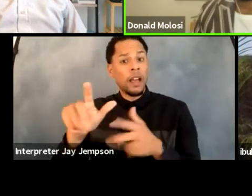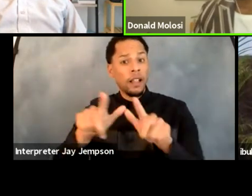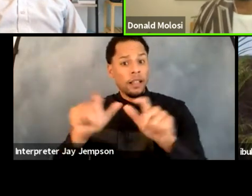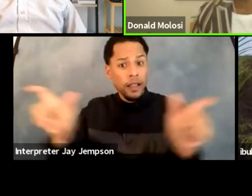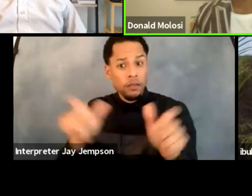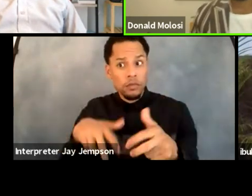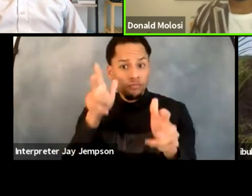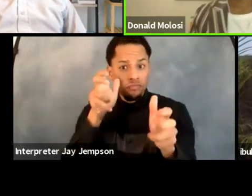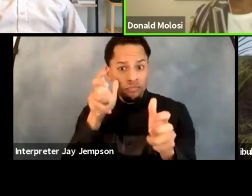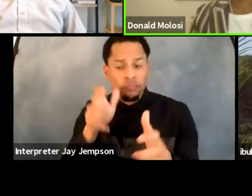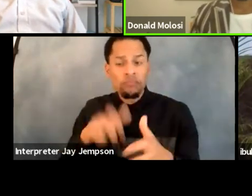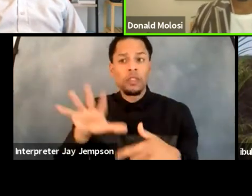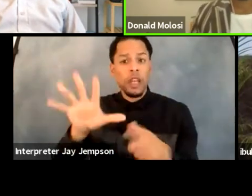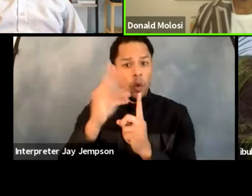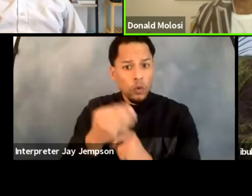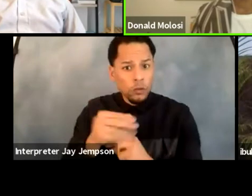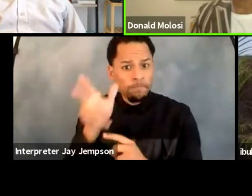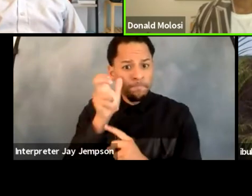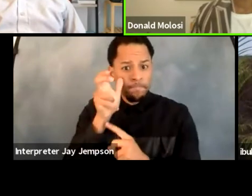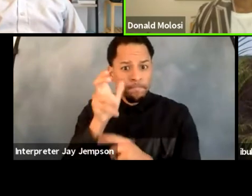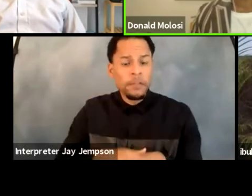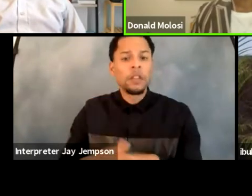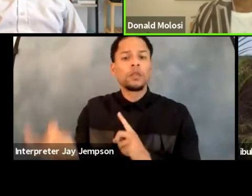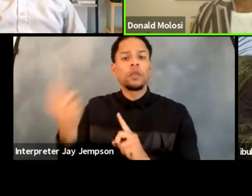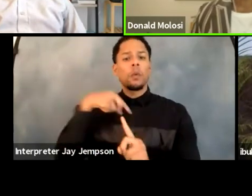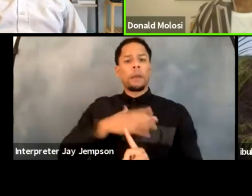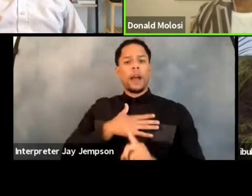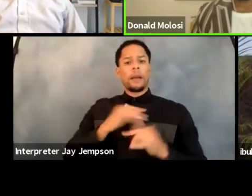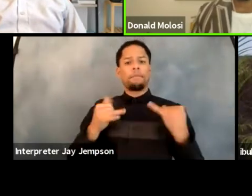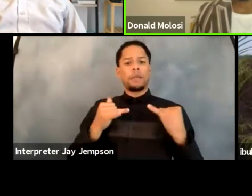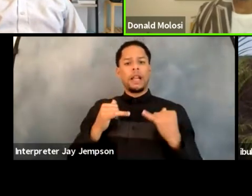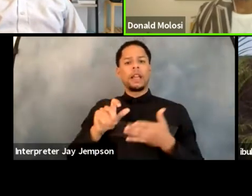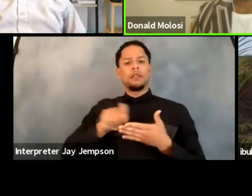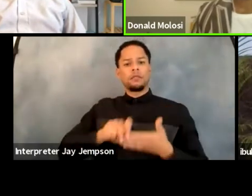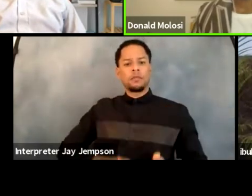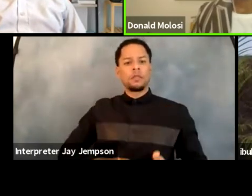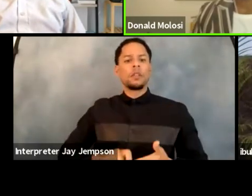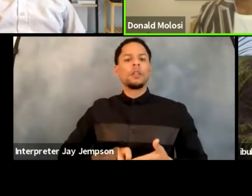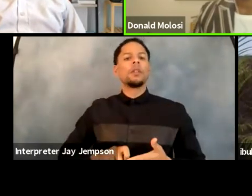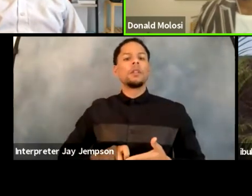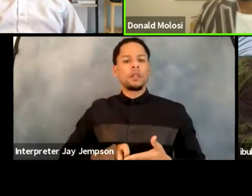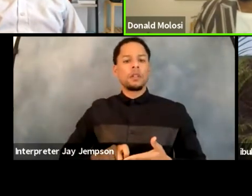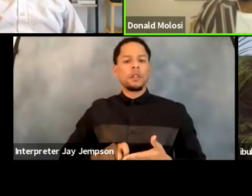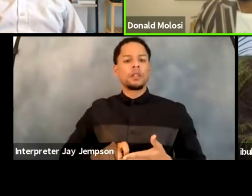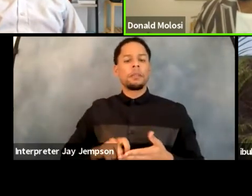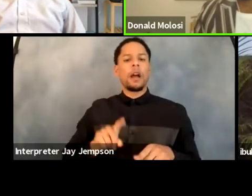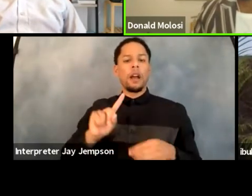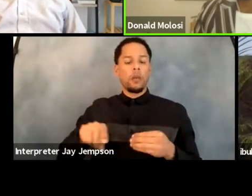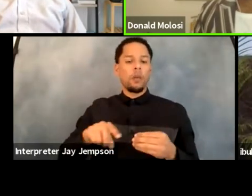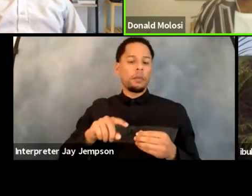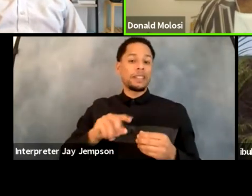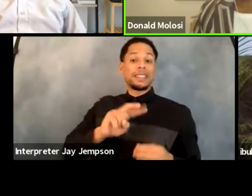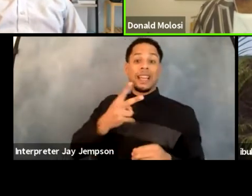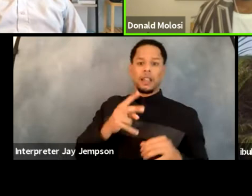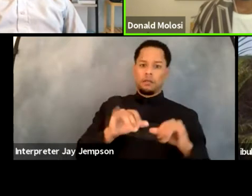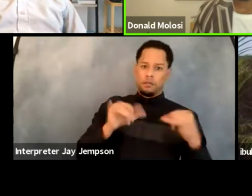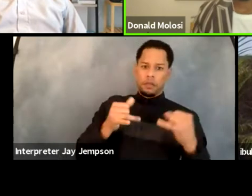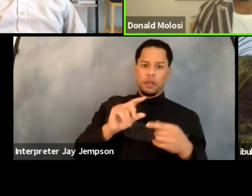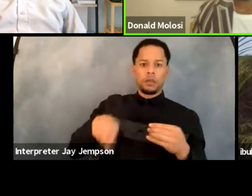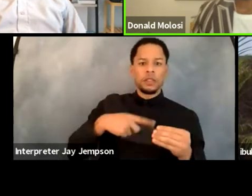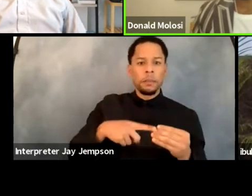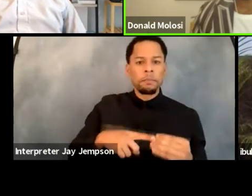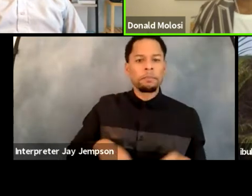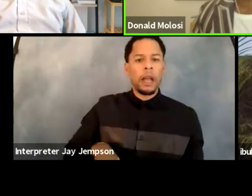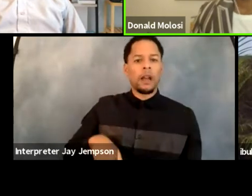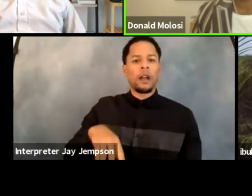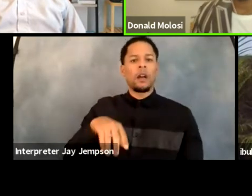for Blue, Black, and White, which is my play about Sorceress Akama, Botswana's first president. That, you know, this was a story